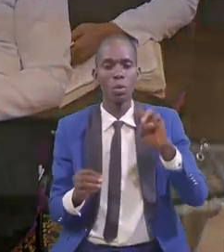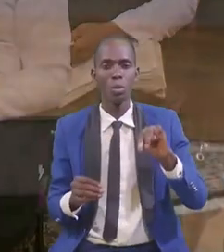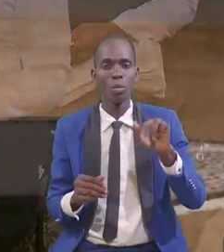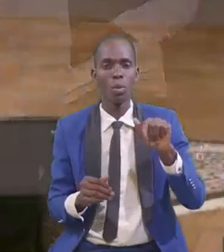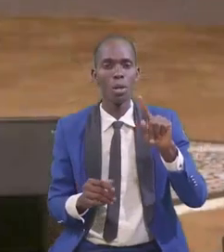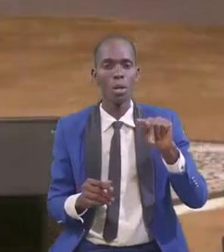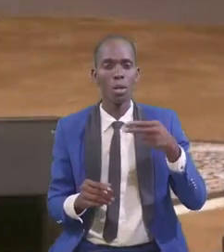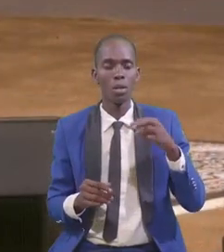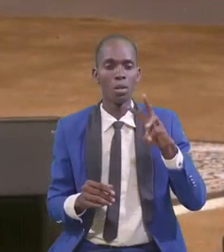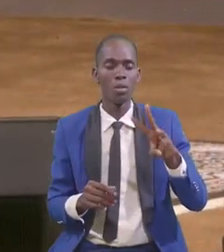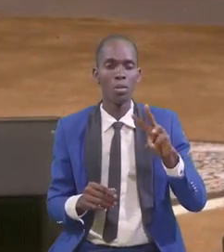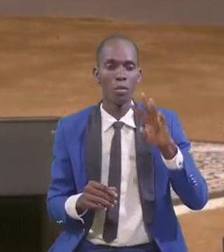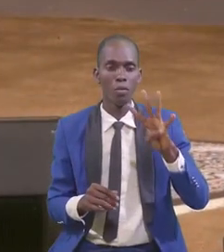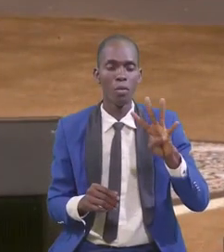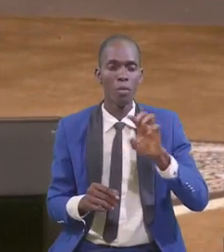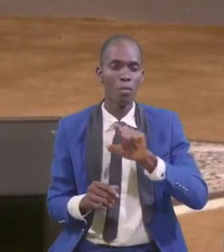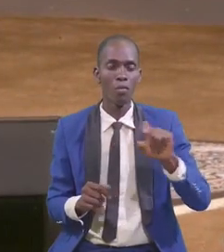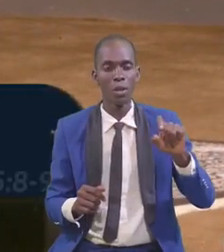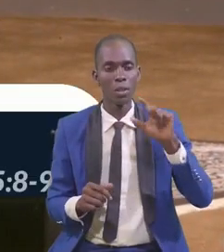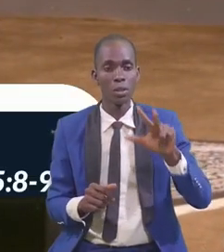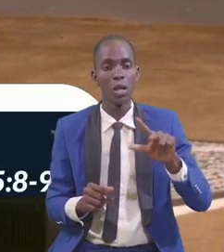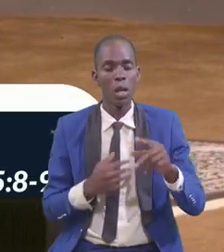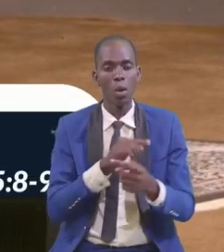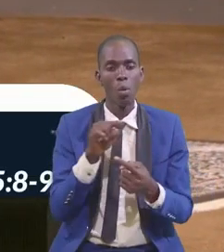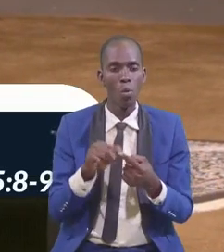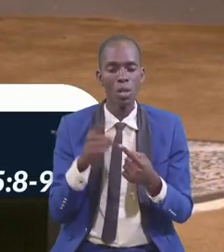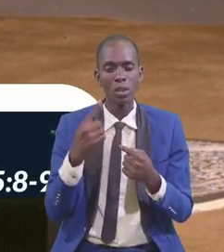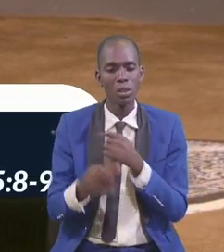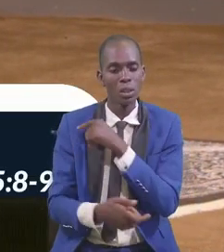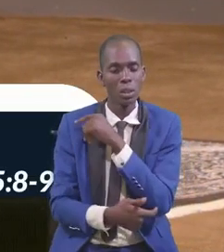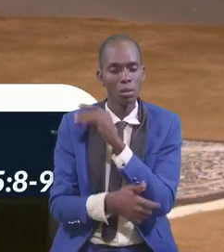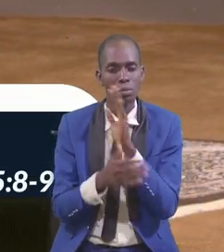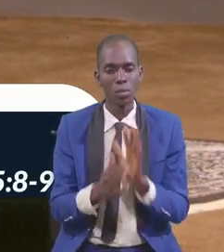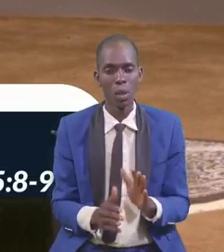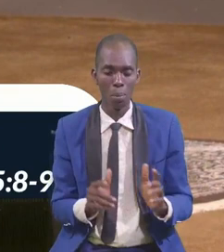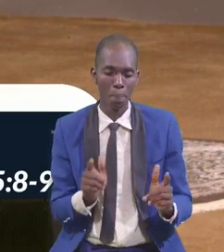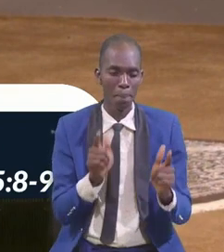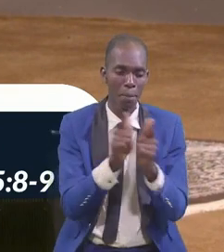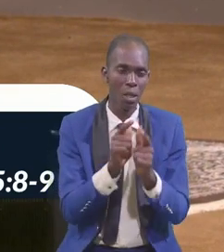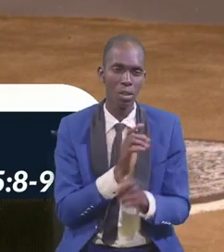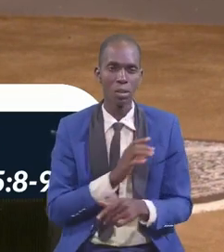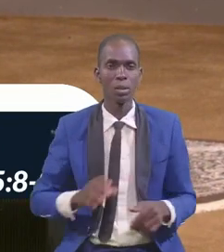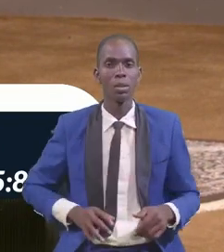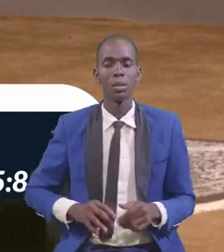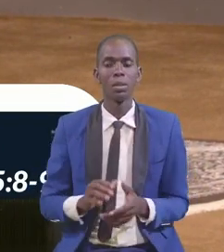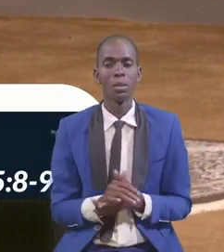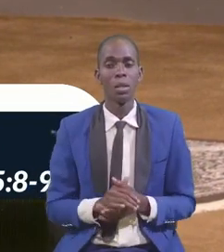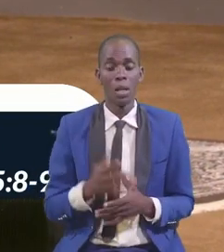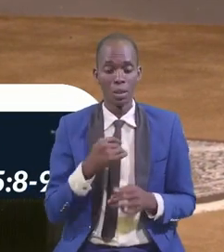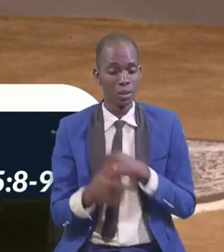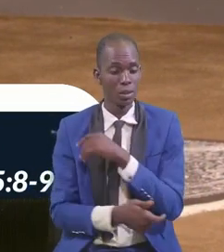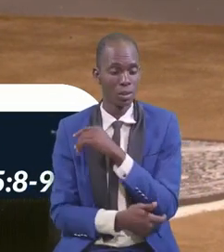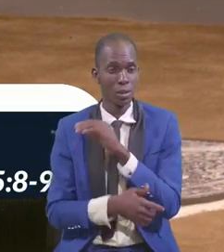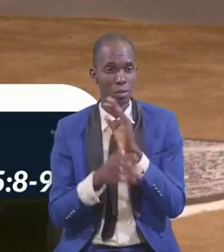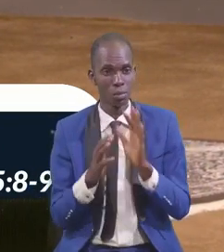reading from verse 3. And when the tempter came to him, He calls him by the right title, the